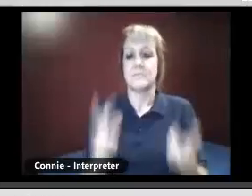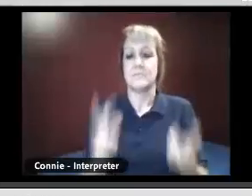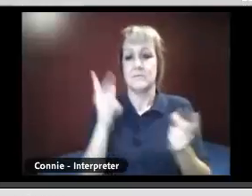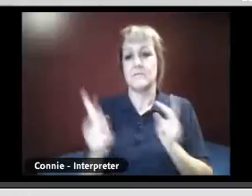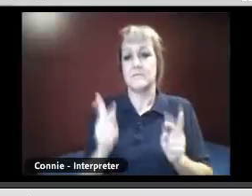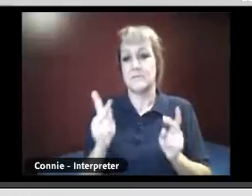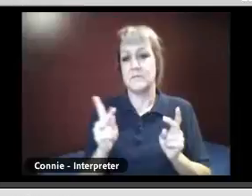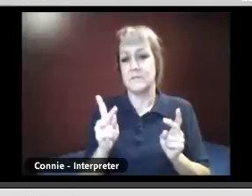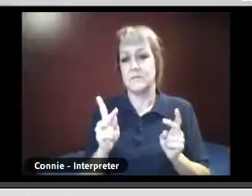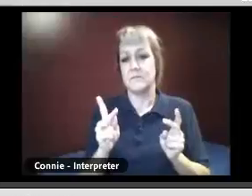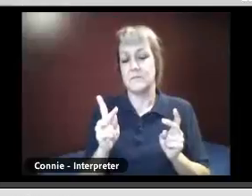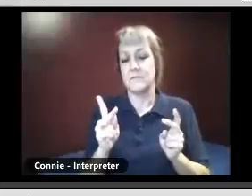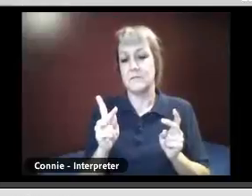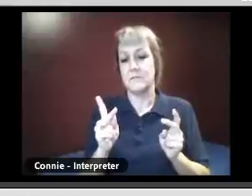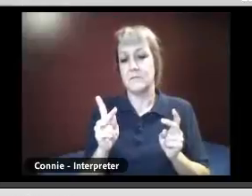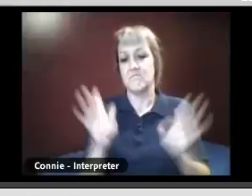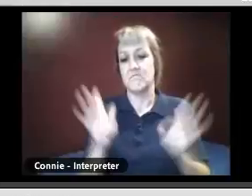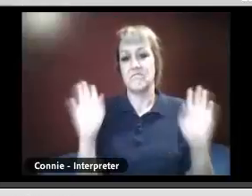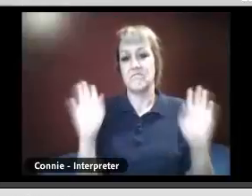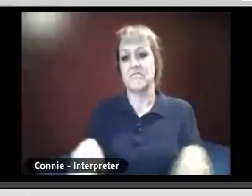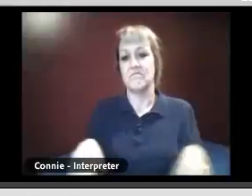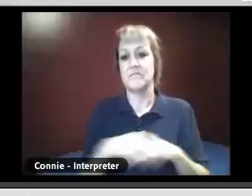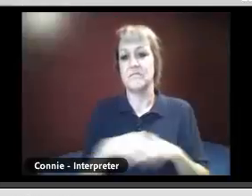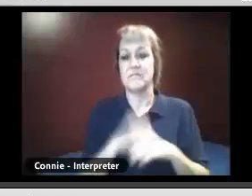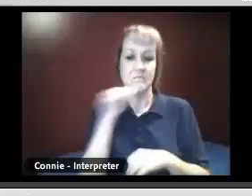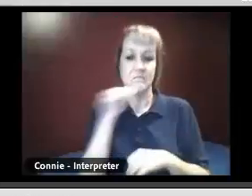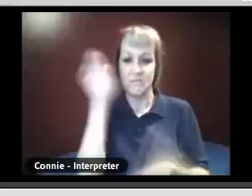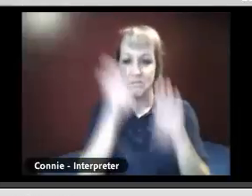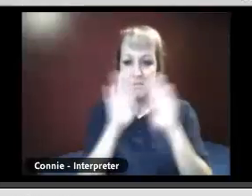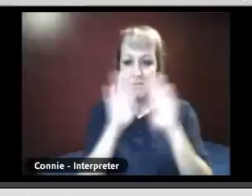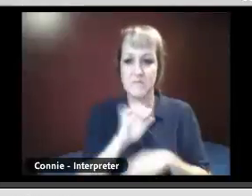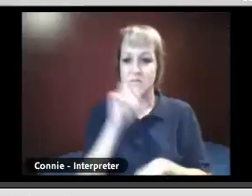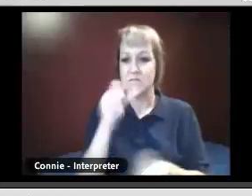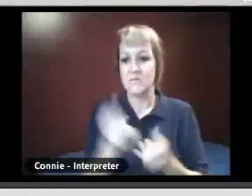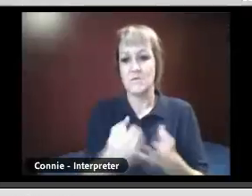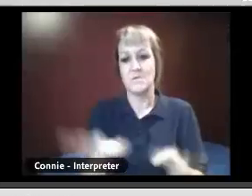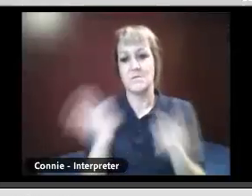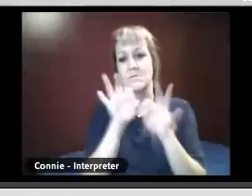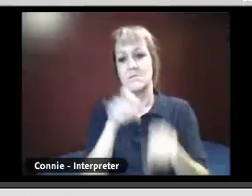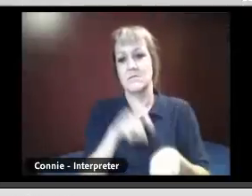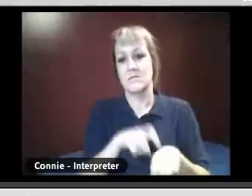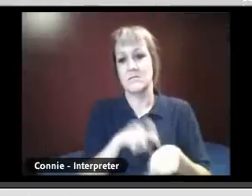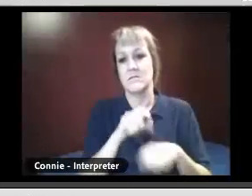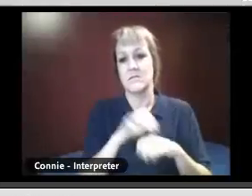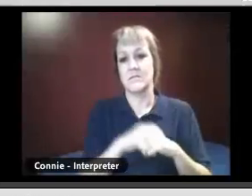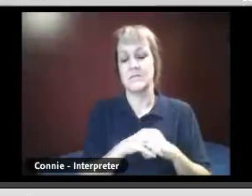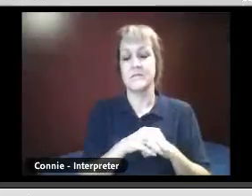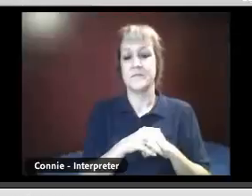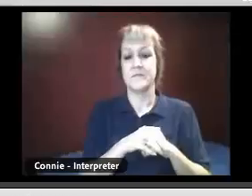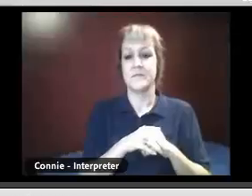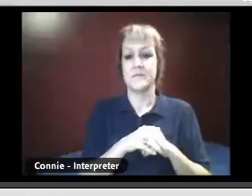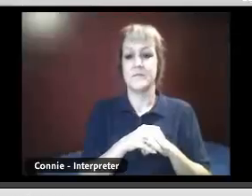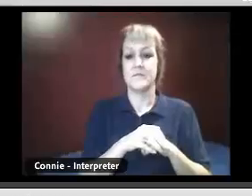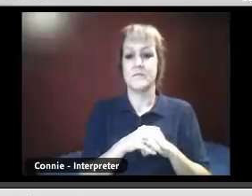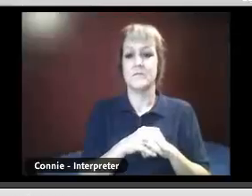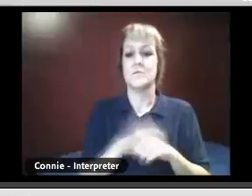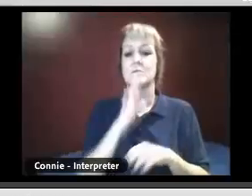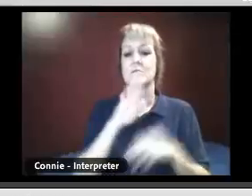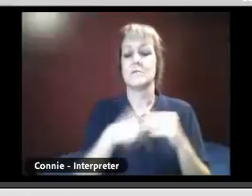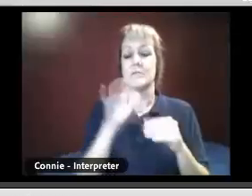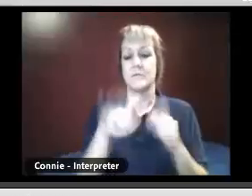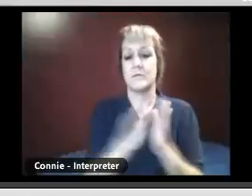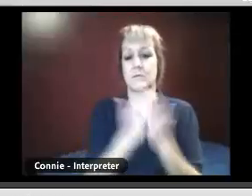just will let them go. They just aren't worth the time, the energy to deal with. We had talked earlier about the book, don't